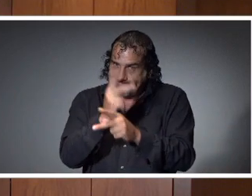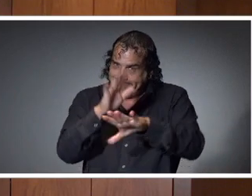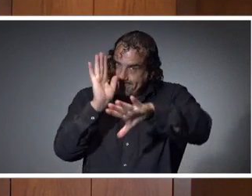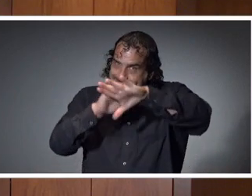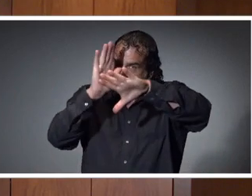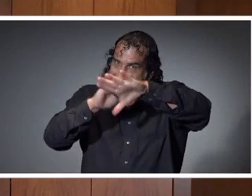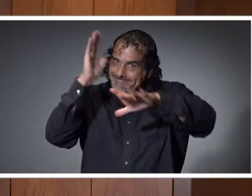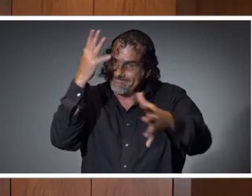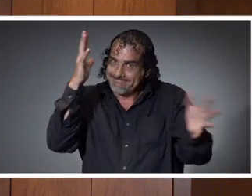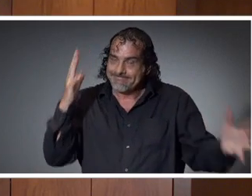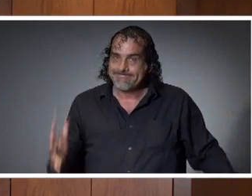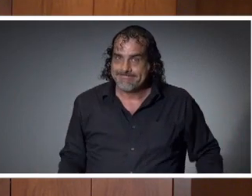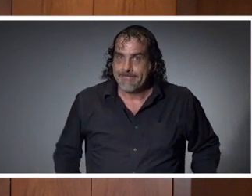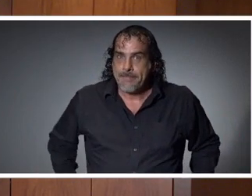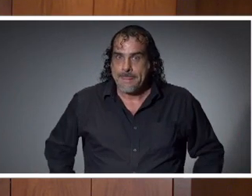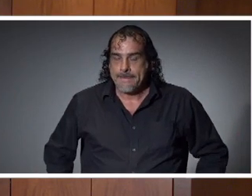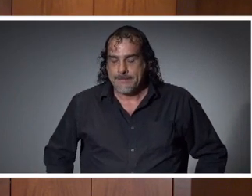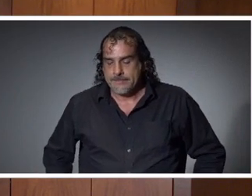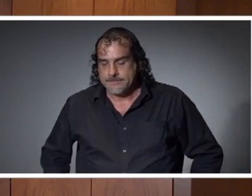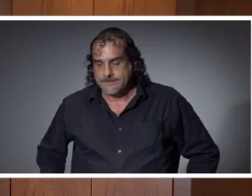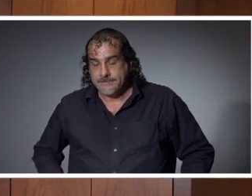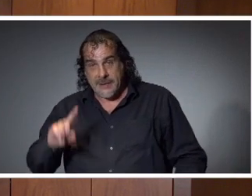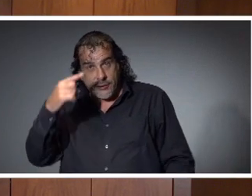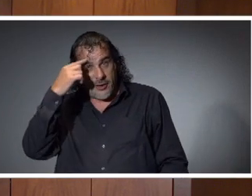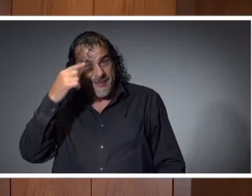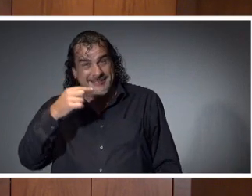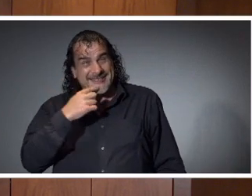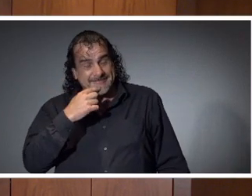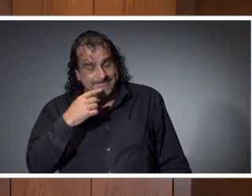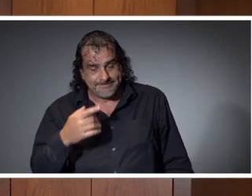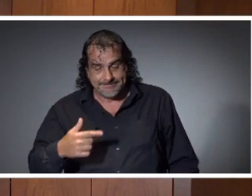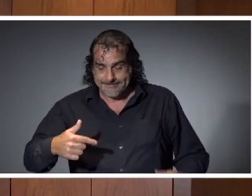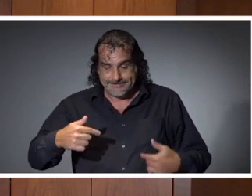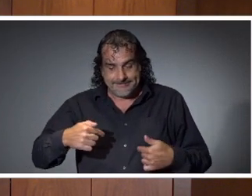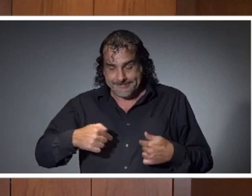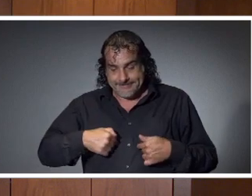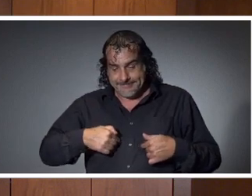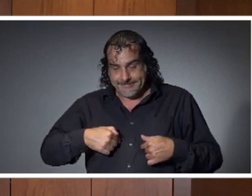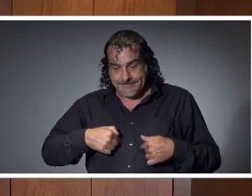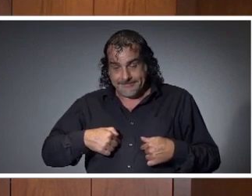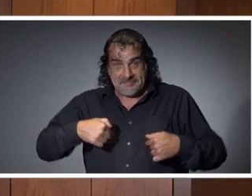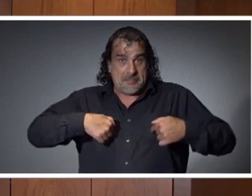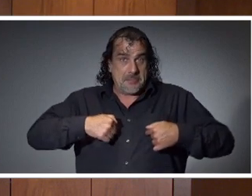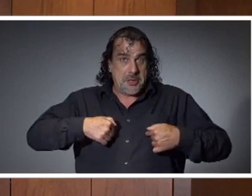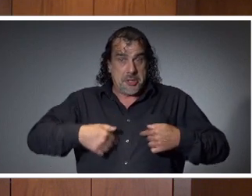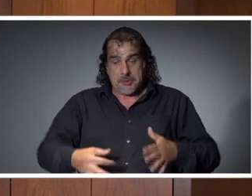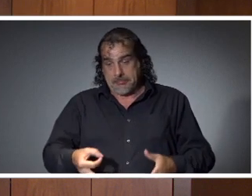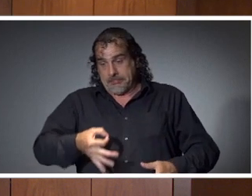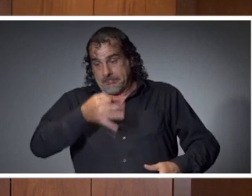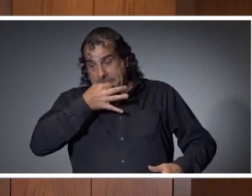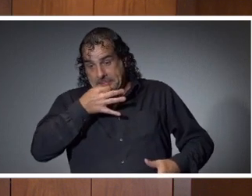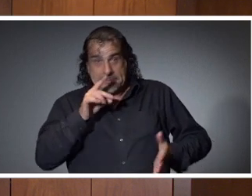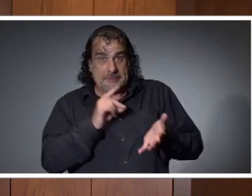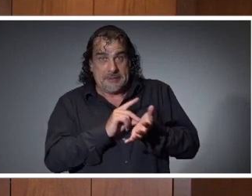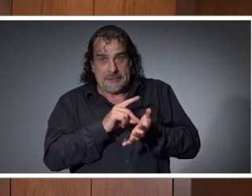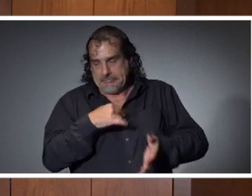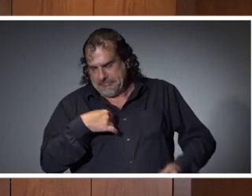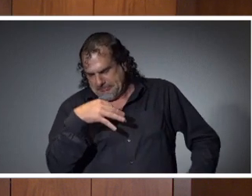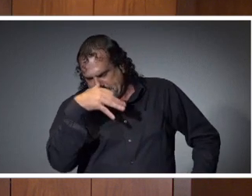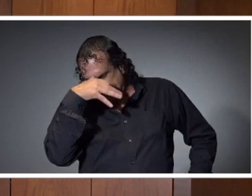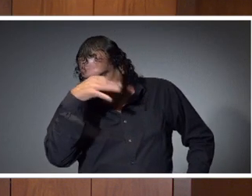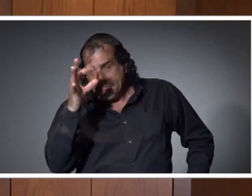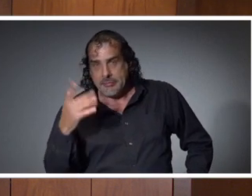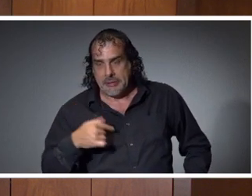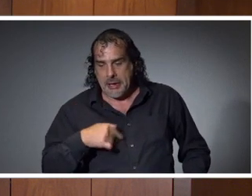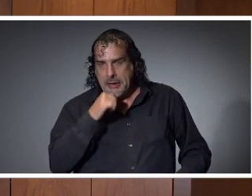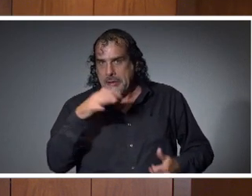and I think that's something that I'll say, and this is not from an expert medical opinion, obviously, having not gone to